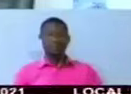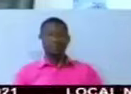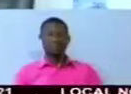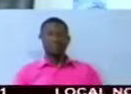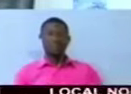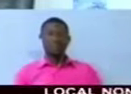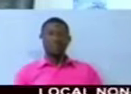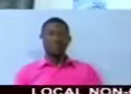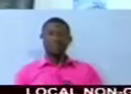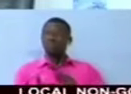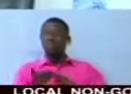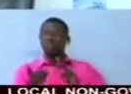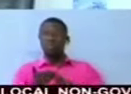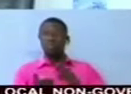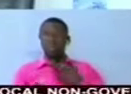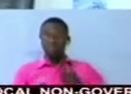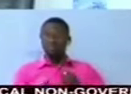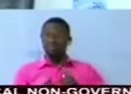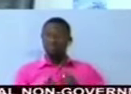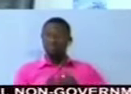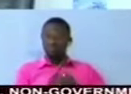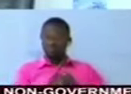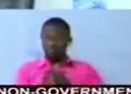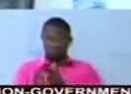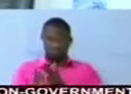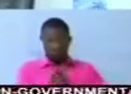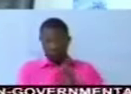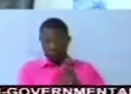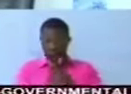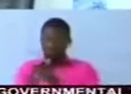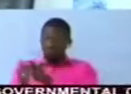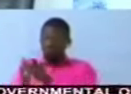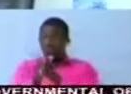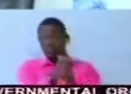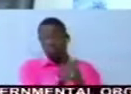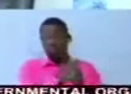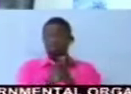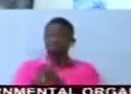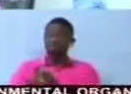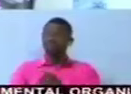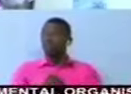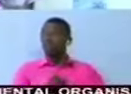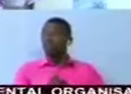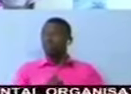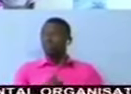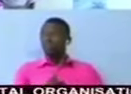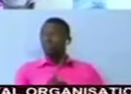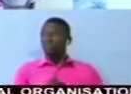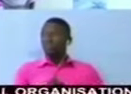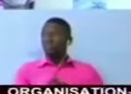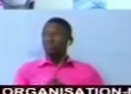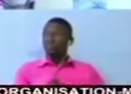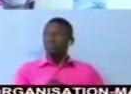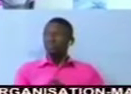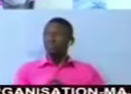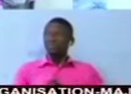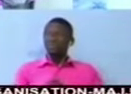usually, we have an escort in front of our vehicle. They used to give us